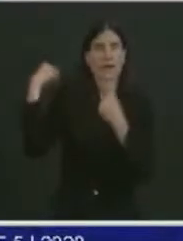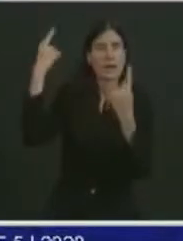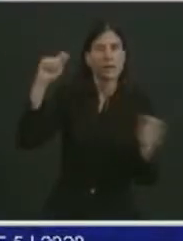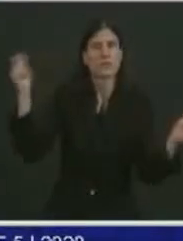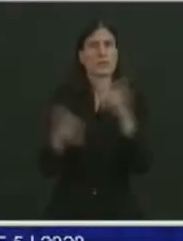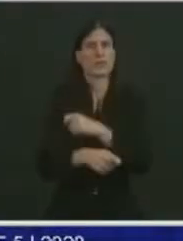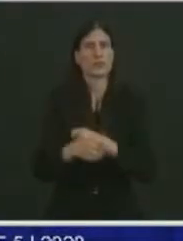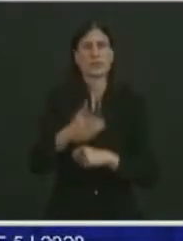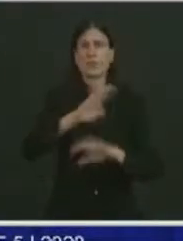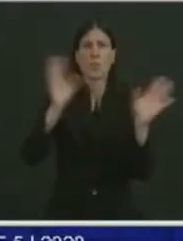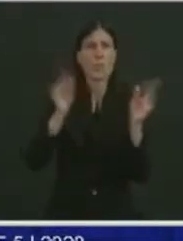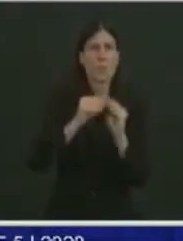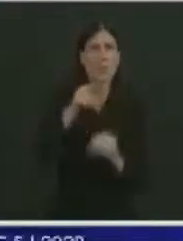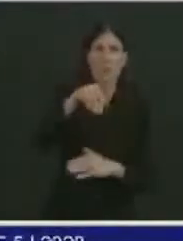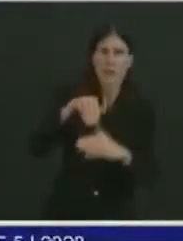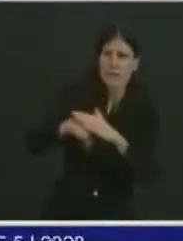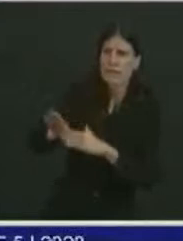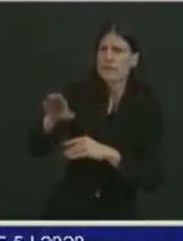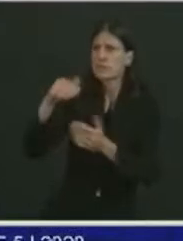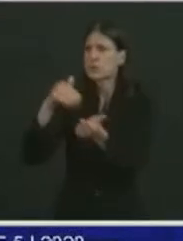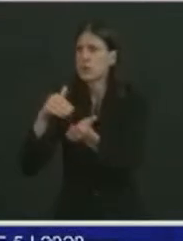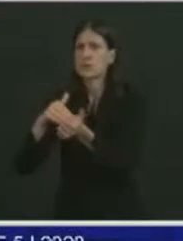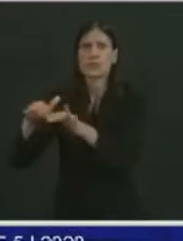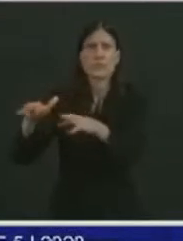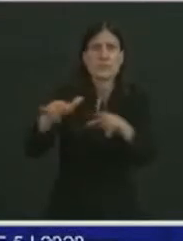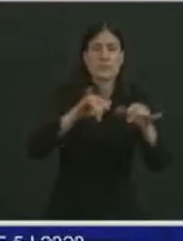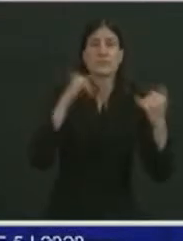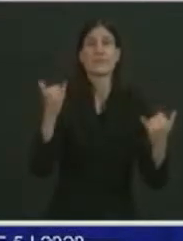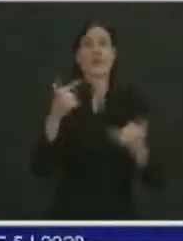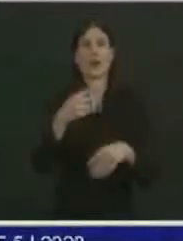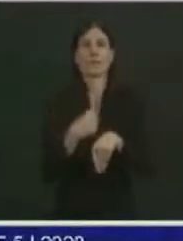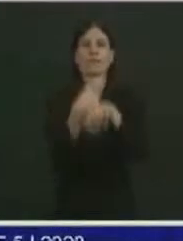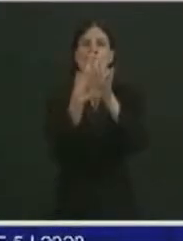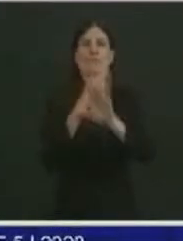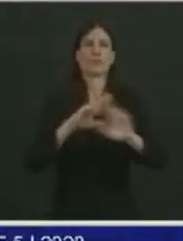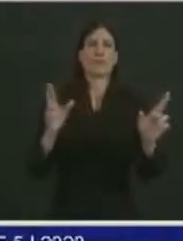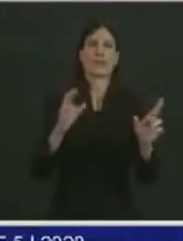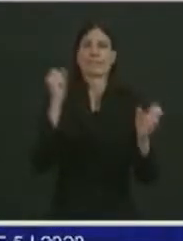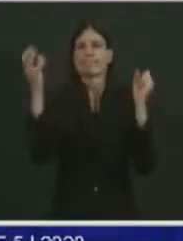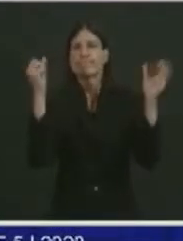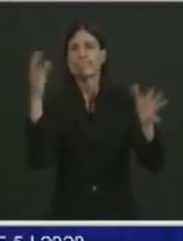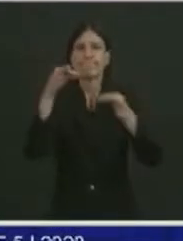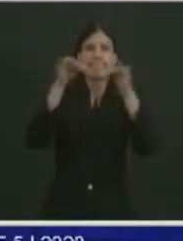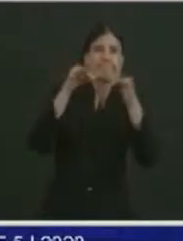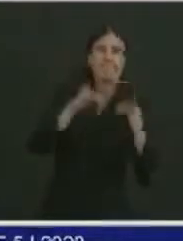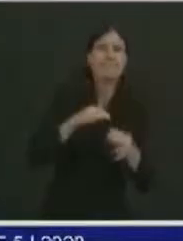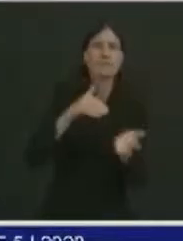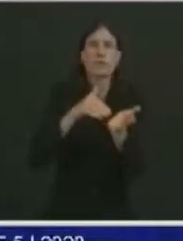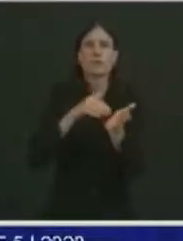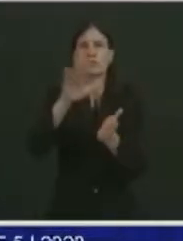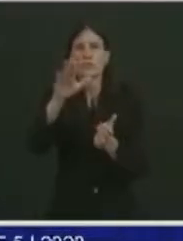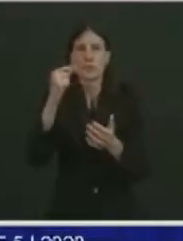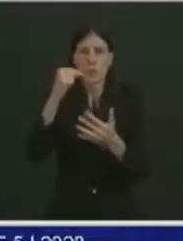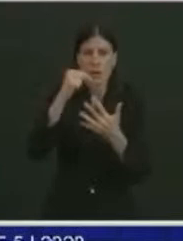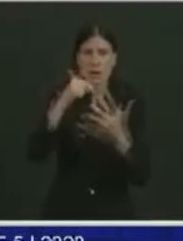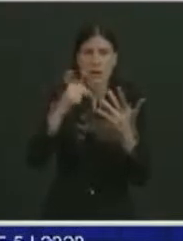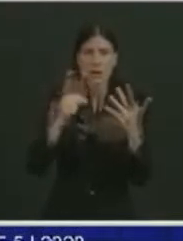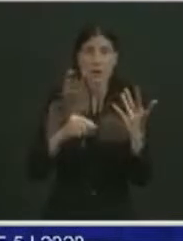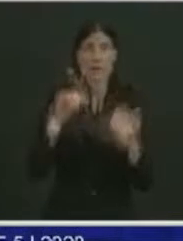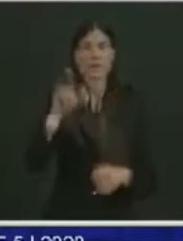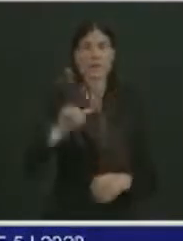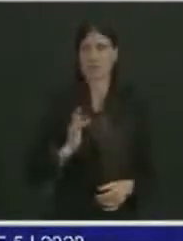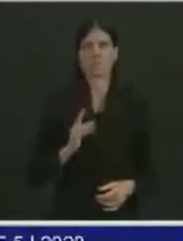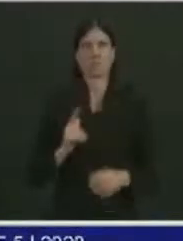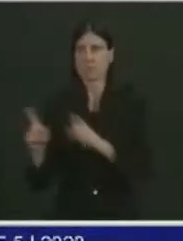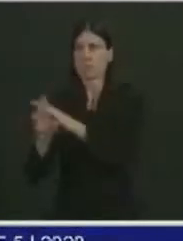Part of that means a greater reliance upon telehealth. We've seen a lot of success providing healthcare to